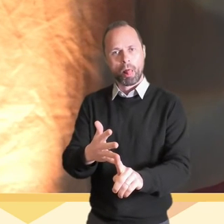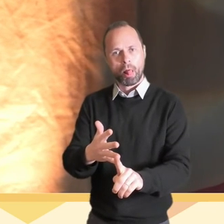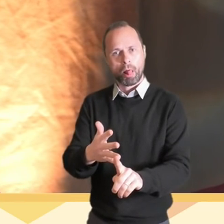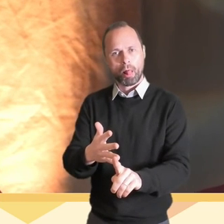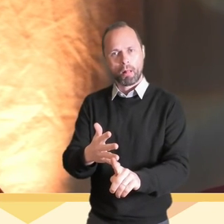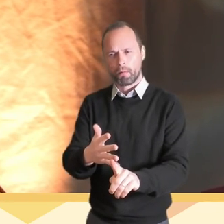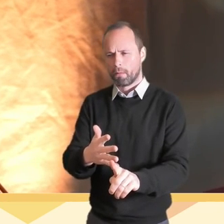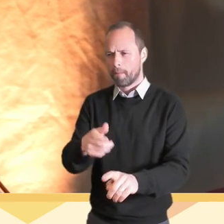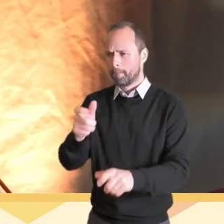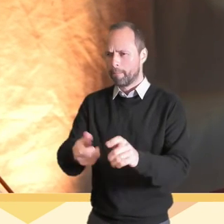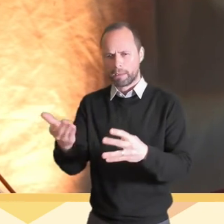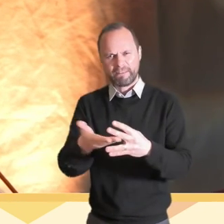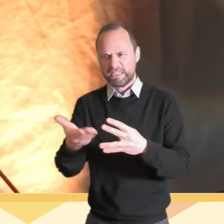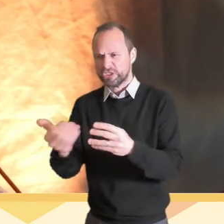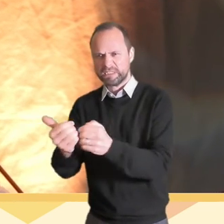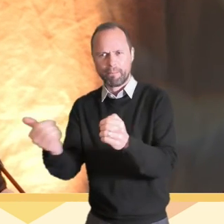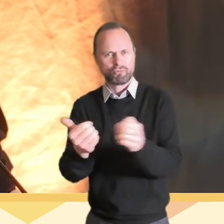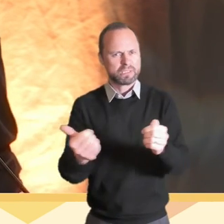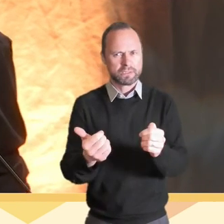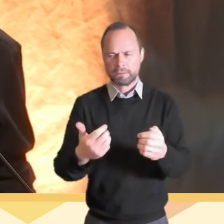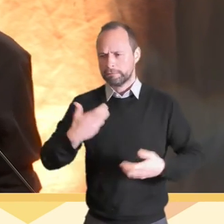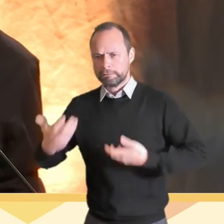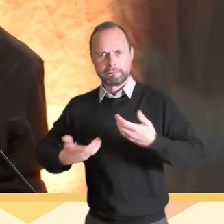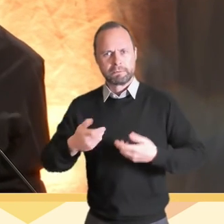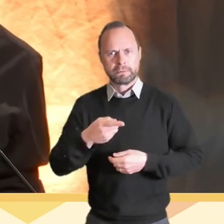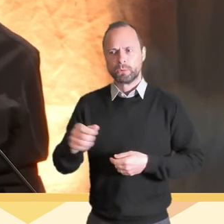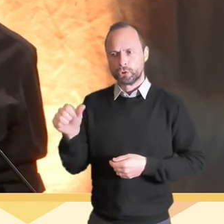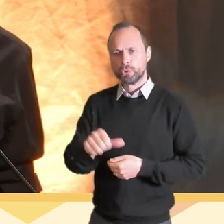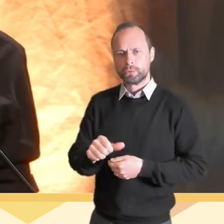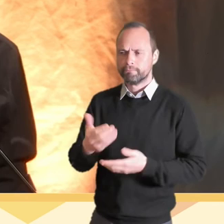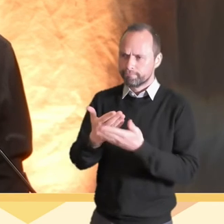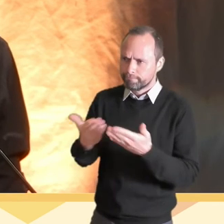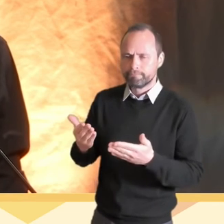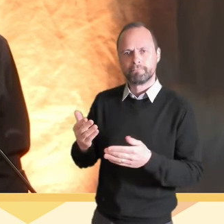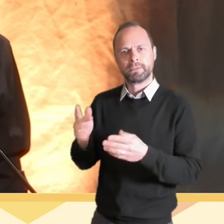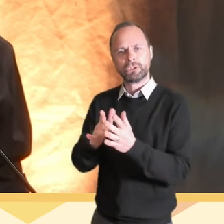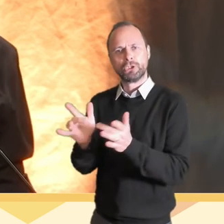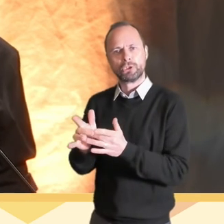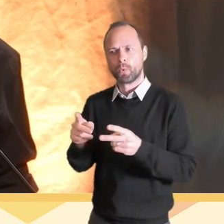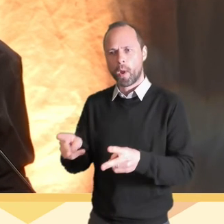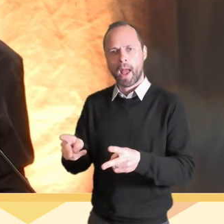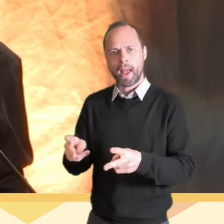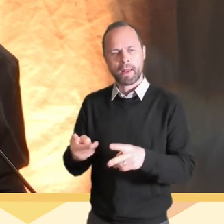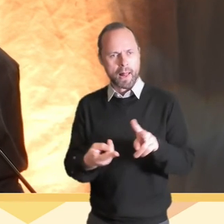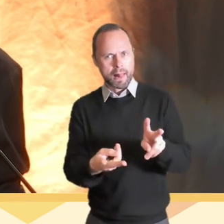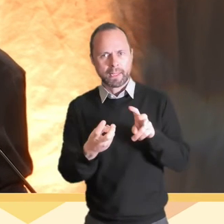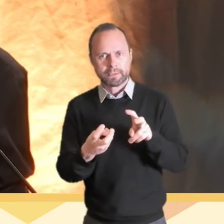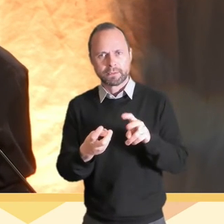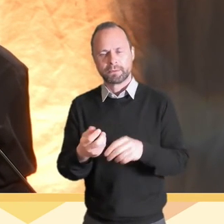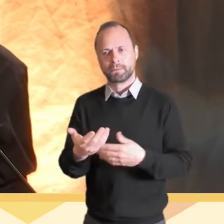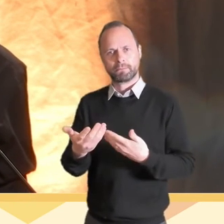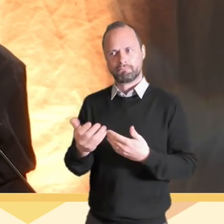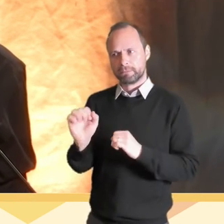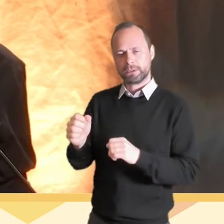division in order to listen, to learn, to hear, to know, and to